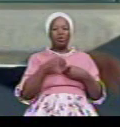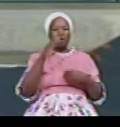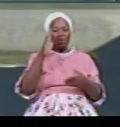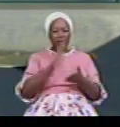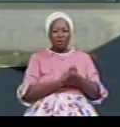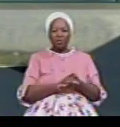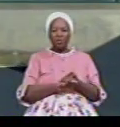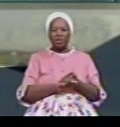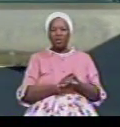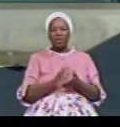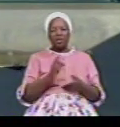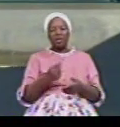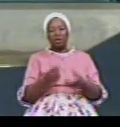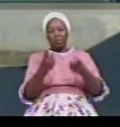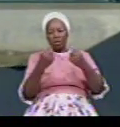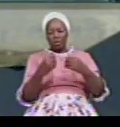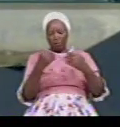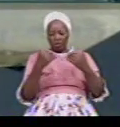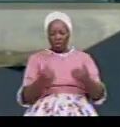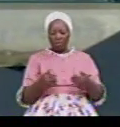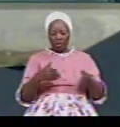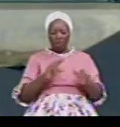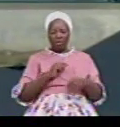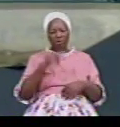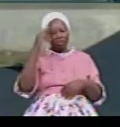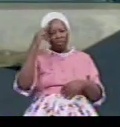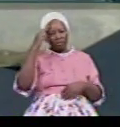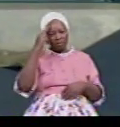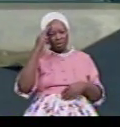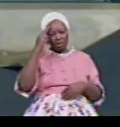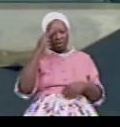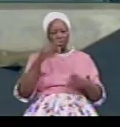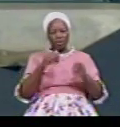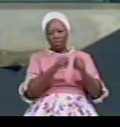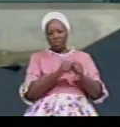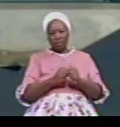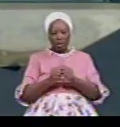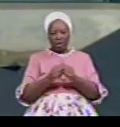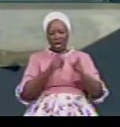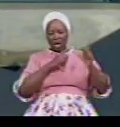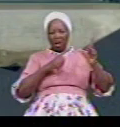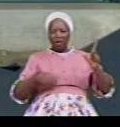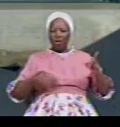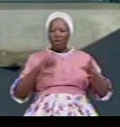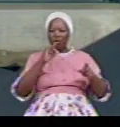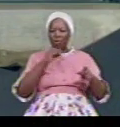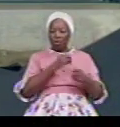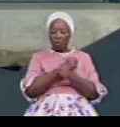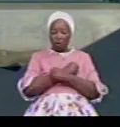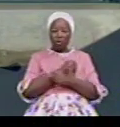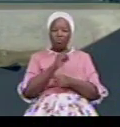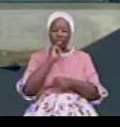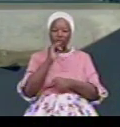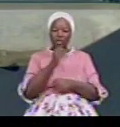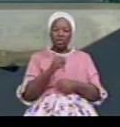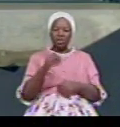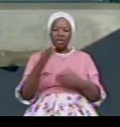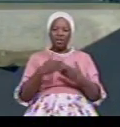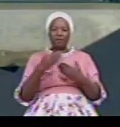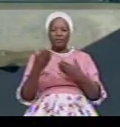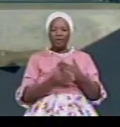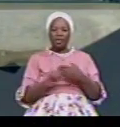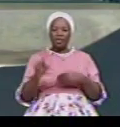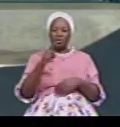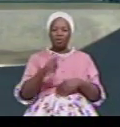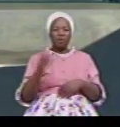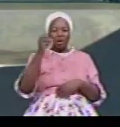together. Love is inviting you. Grace is inviting you. Mercy